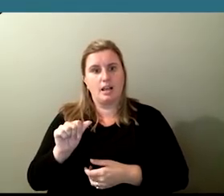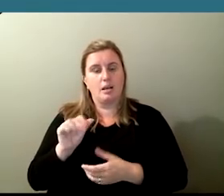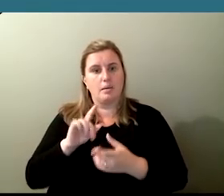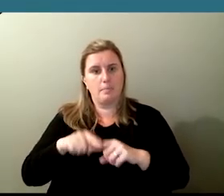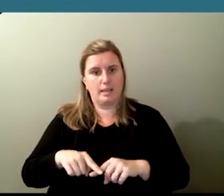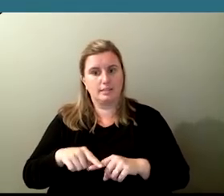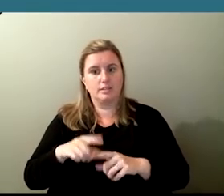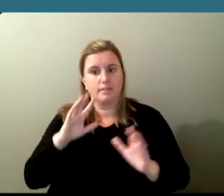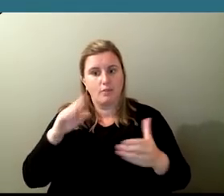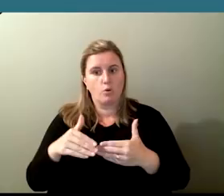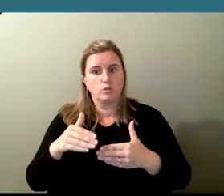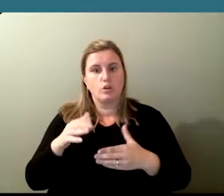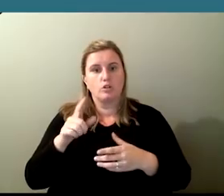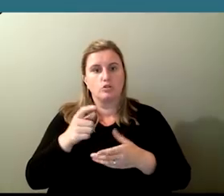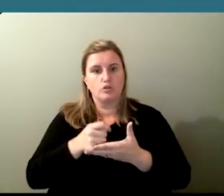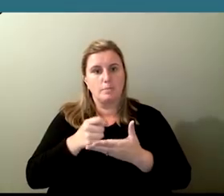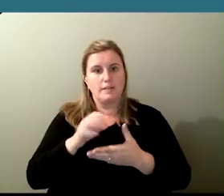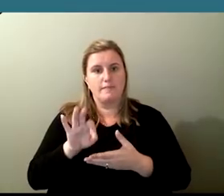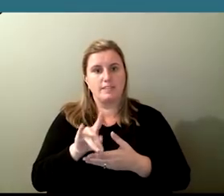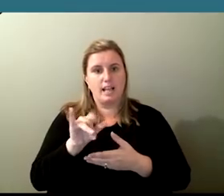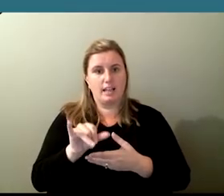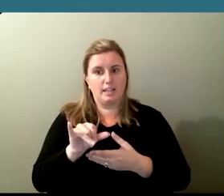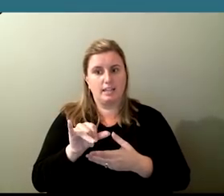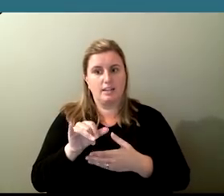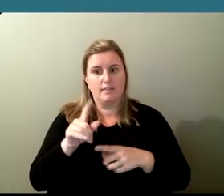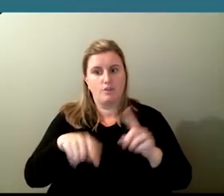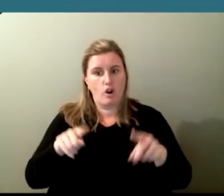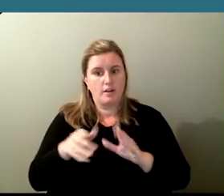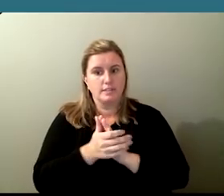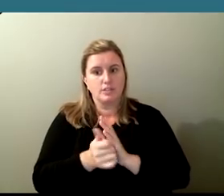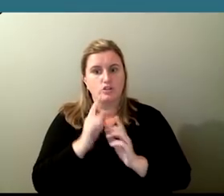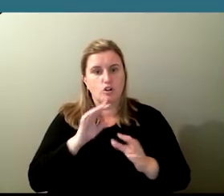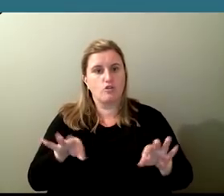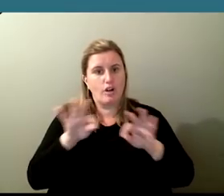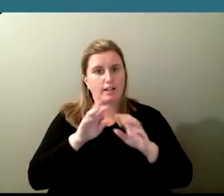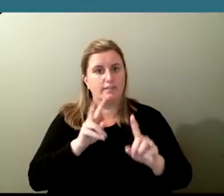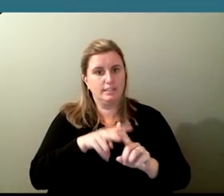Focus on treatment fidelity, you know, a variety of skills that are relevant for